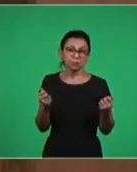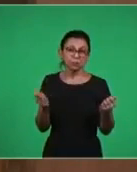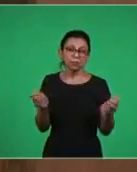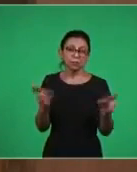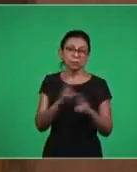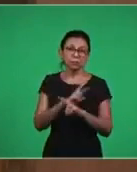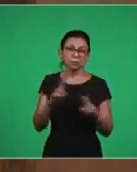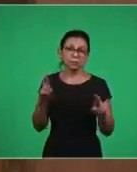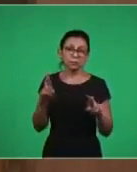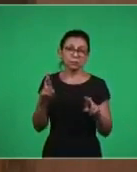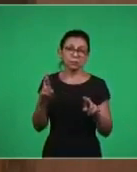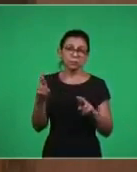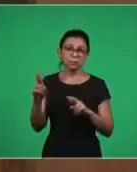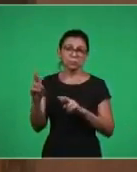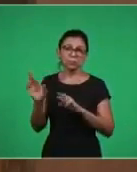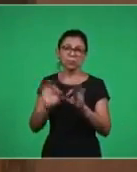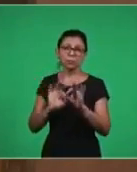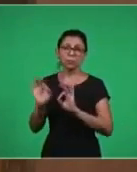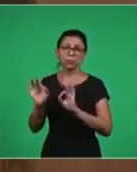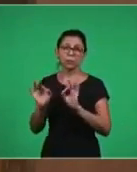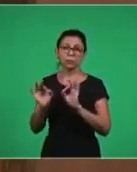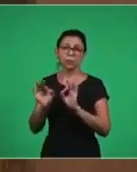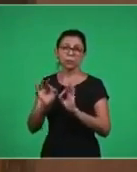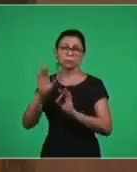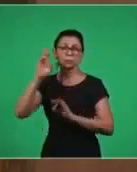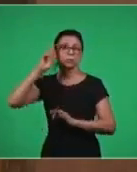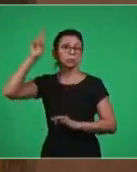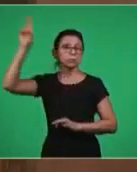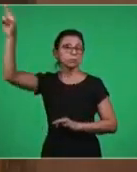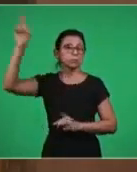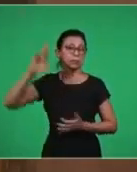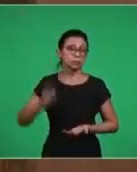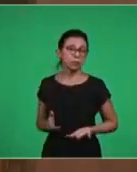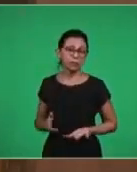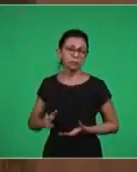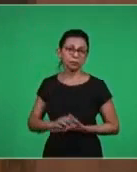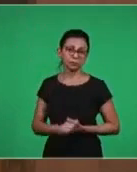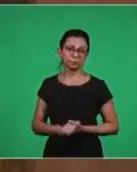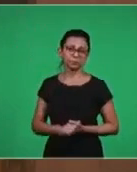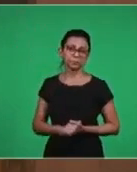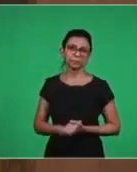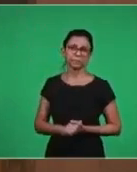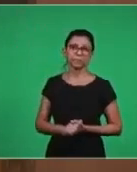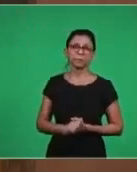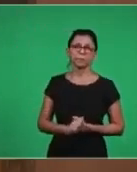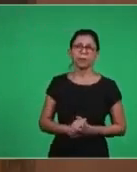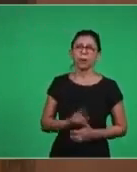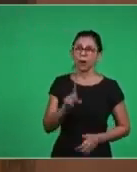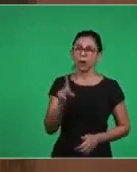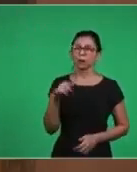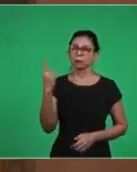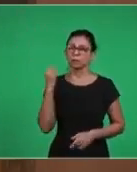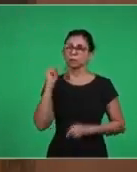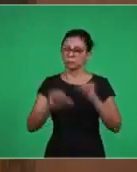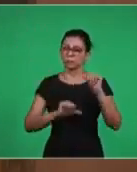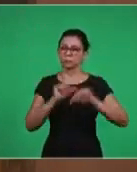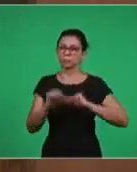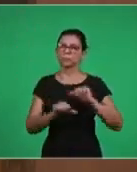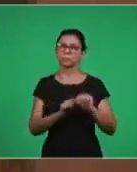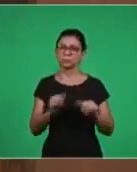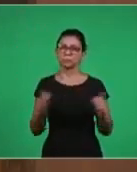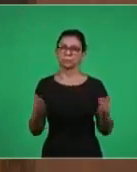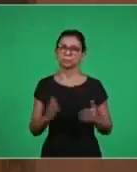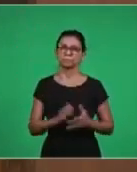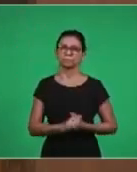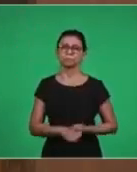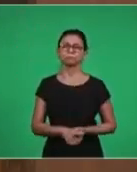is God's and eternity. Other projects have nothing to do with the job here or the importance of anyone here. We're